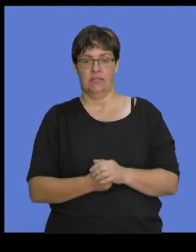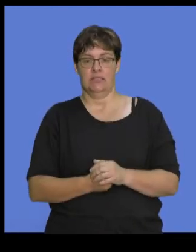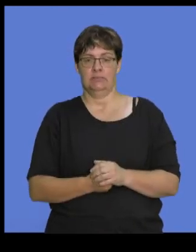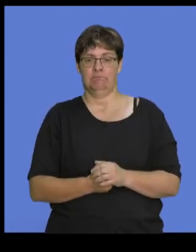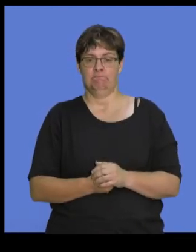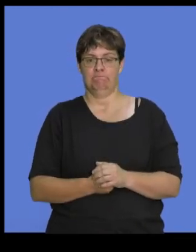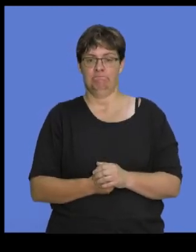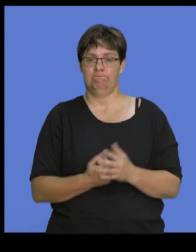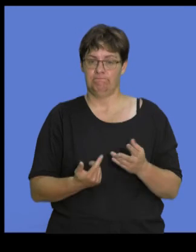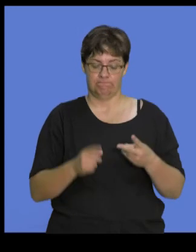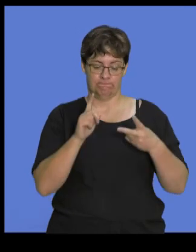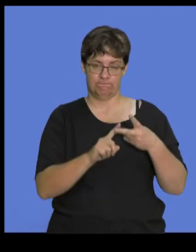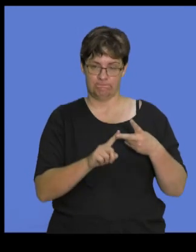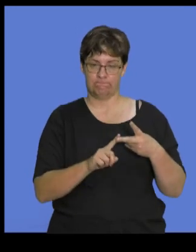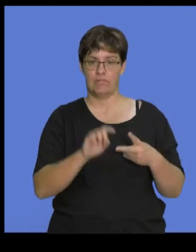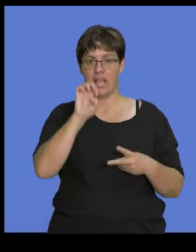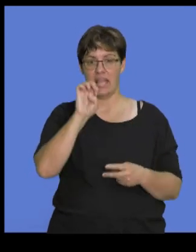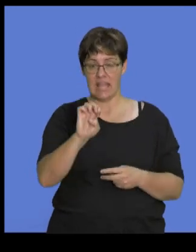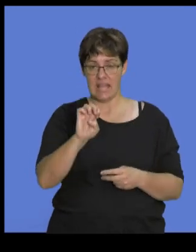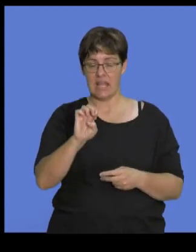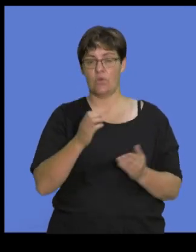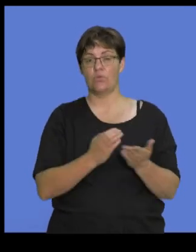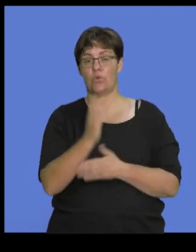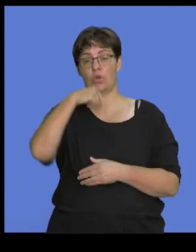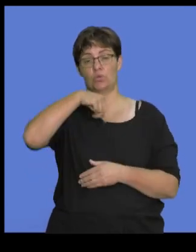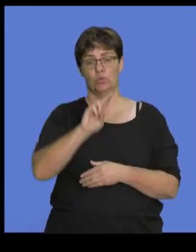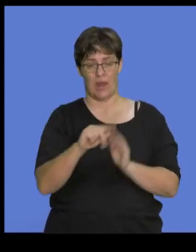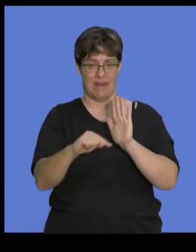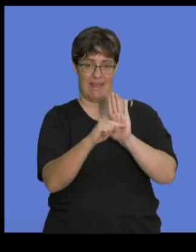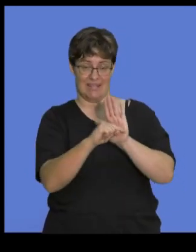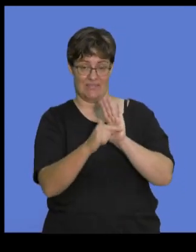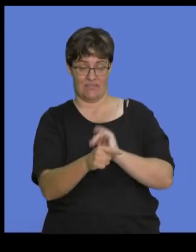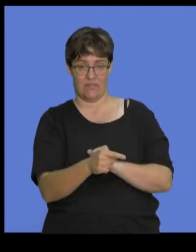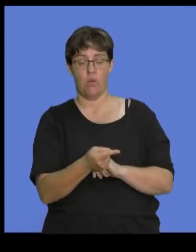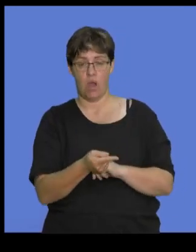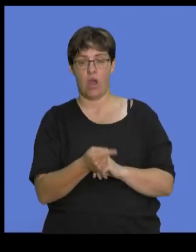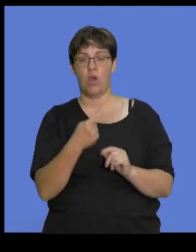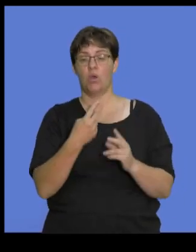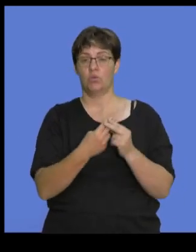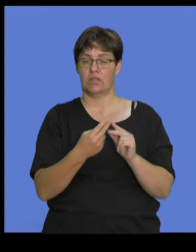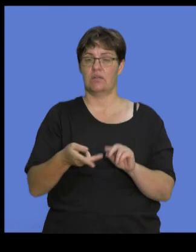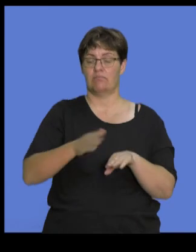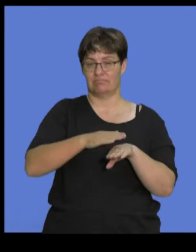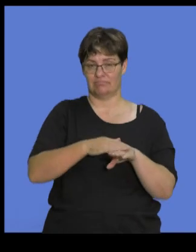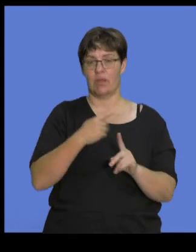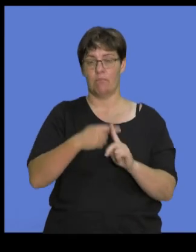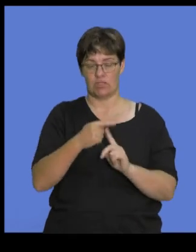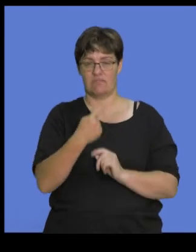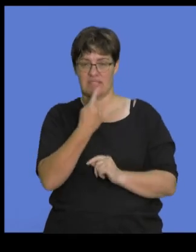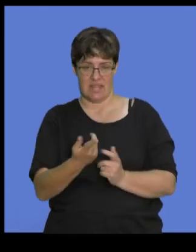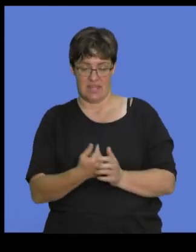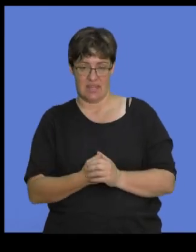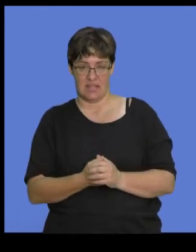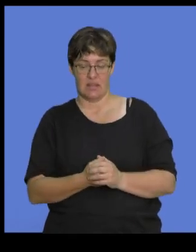okay? And then E due to Q2. Q2 is negative, while the unit positive charge is positive, as the